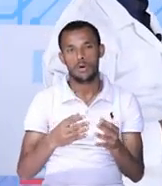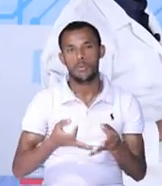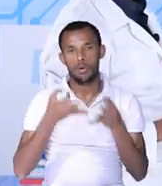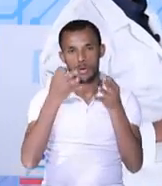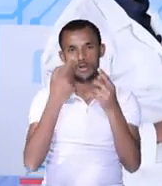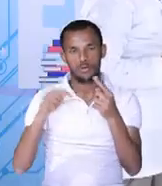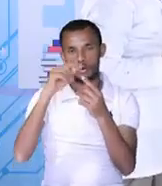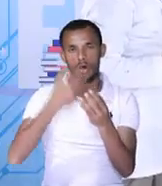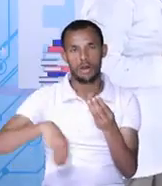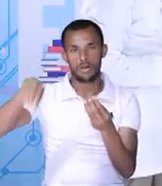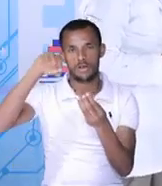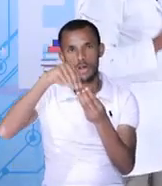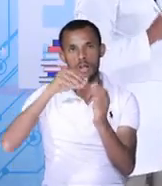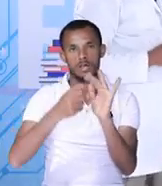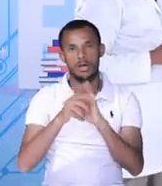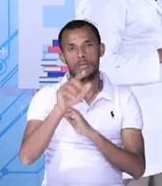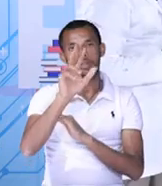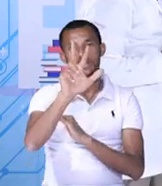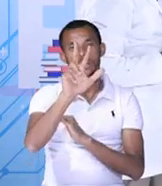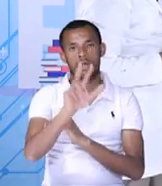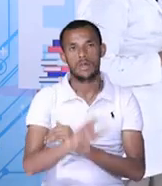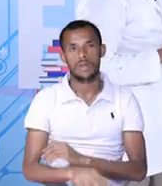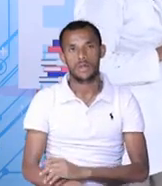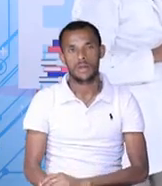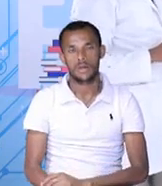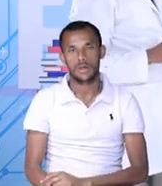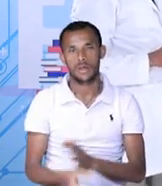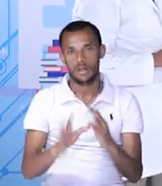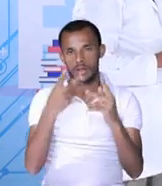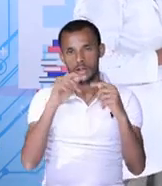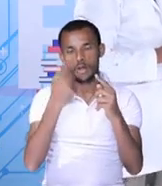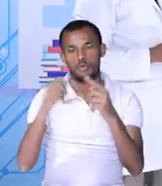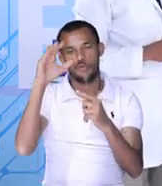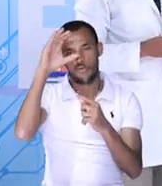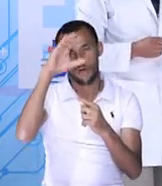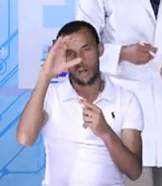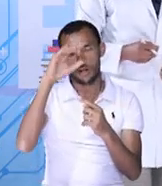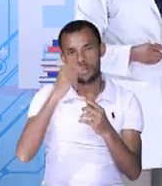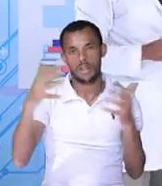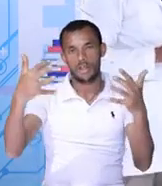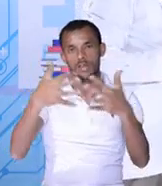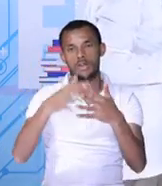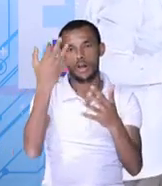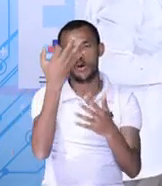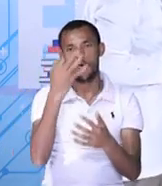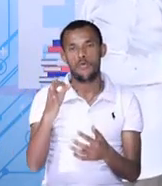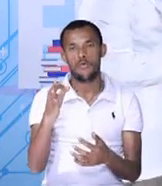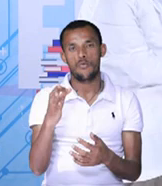example. Example 3. Let's see example 3. Let's try to find the integral